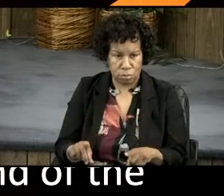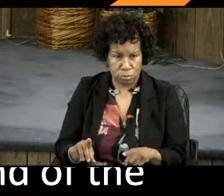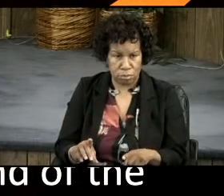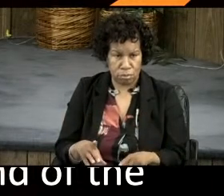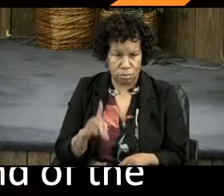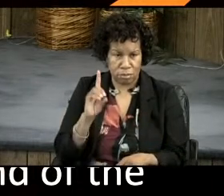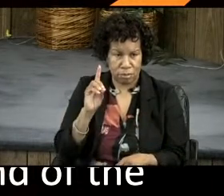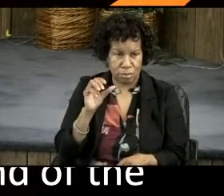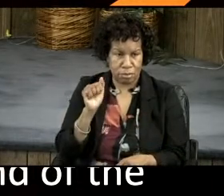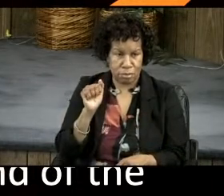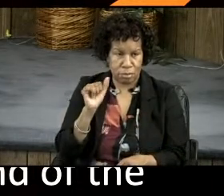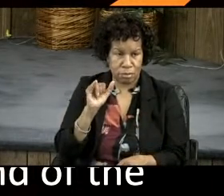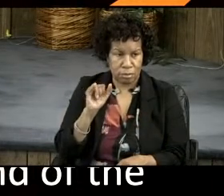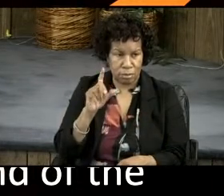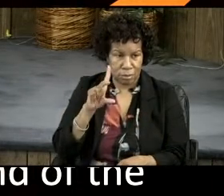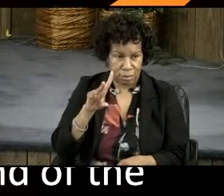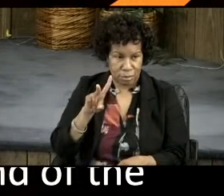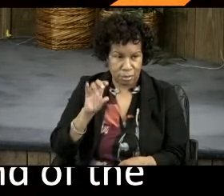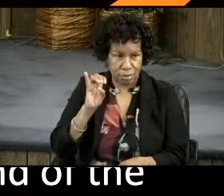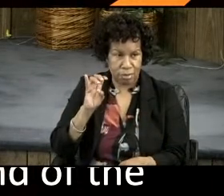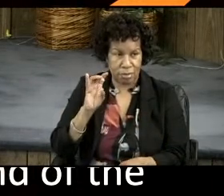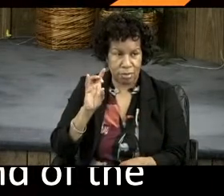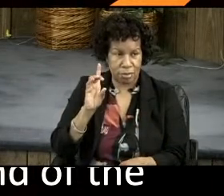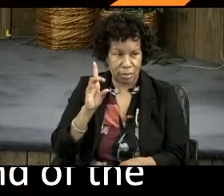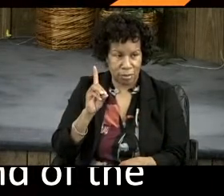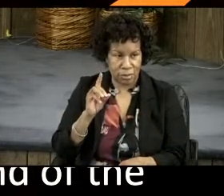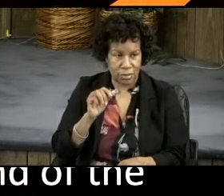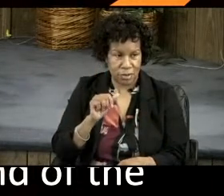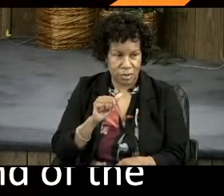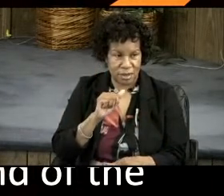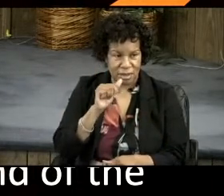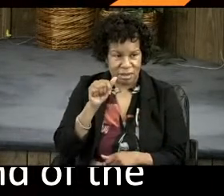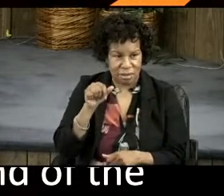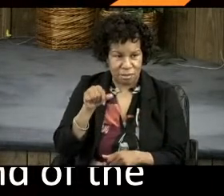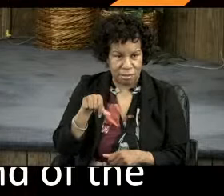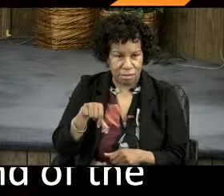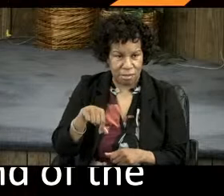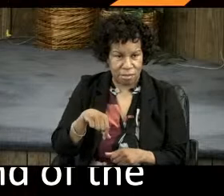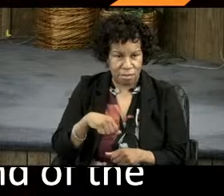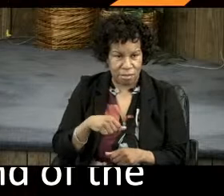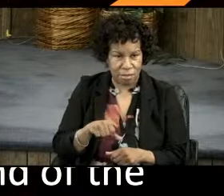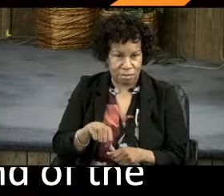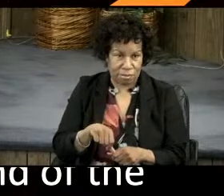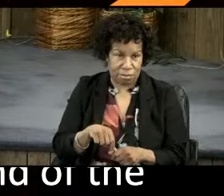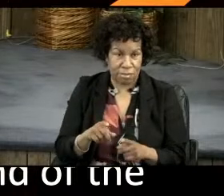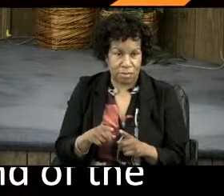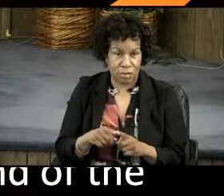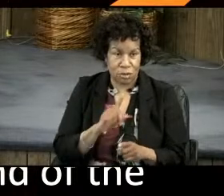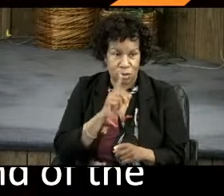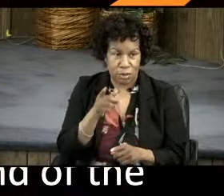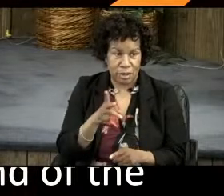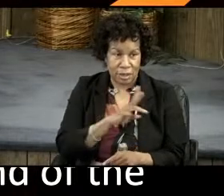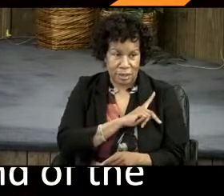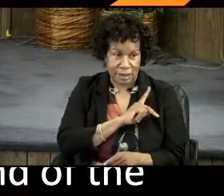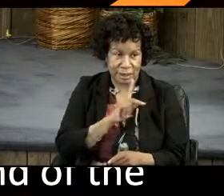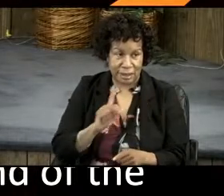David has been anointed to be king over his brothers. And yet he's